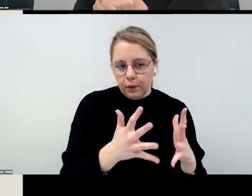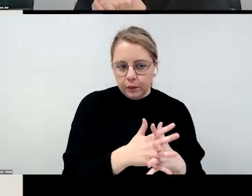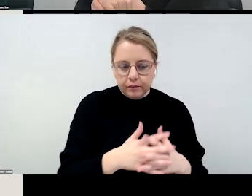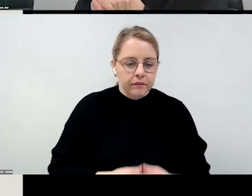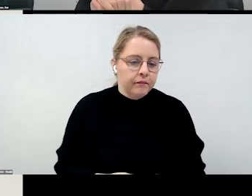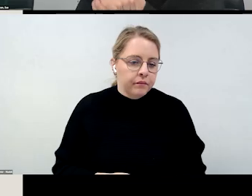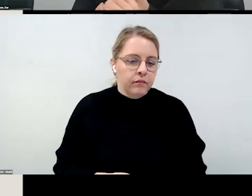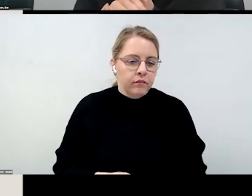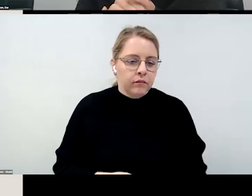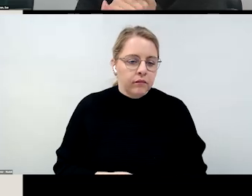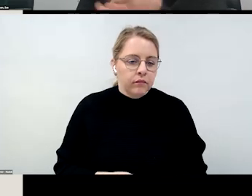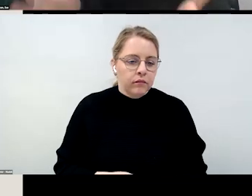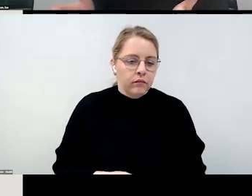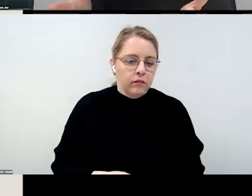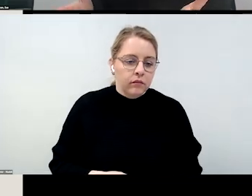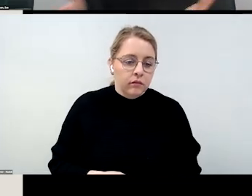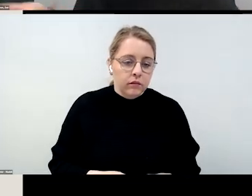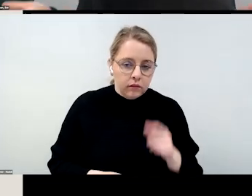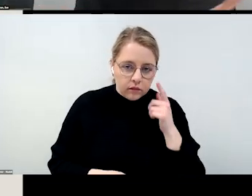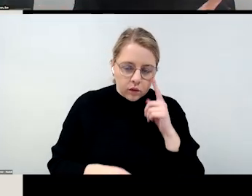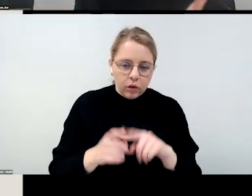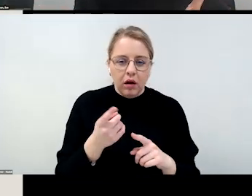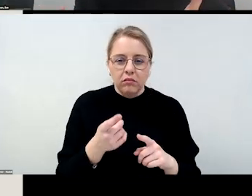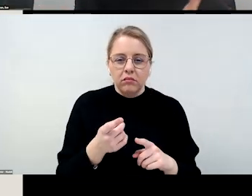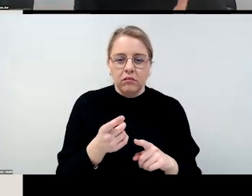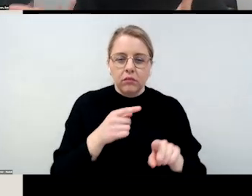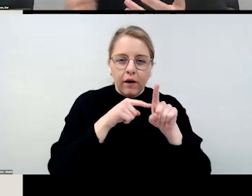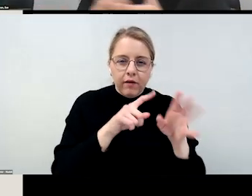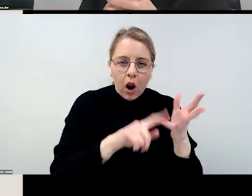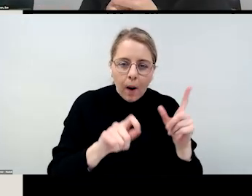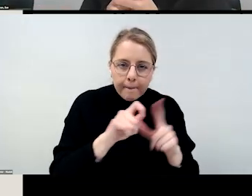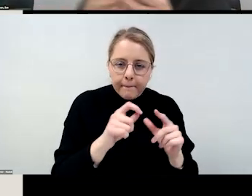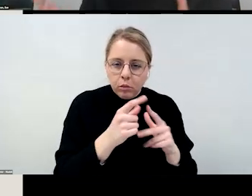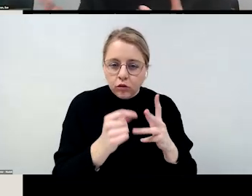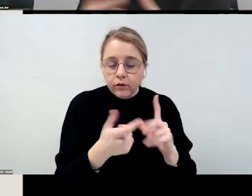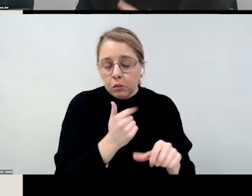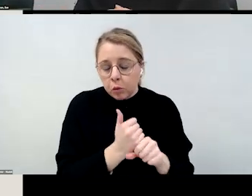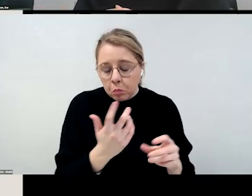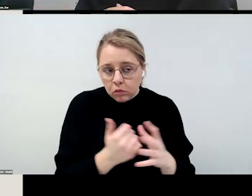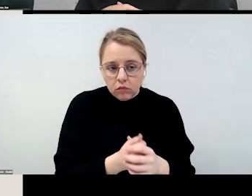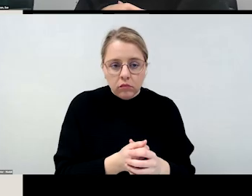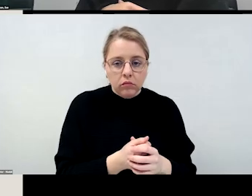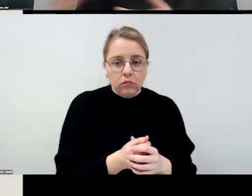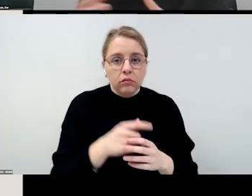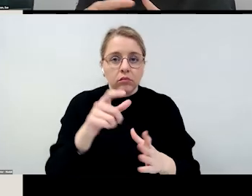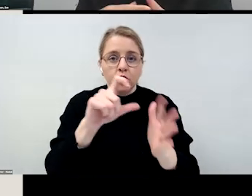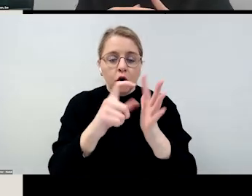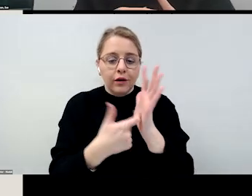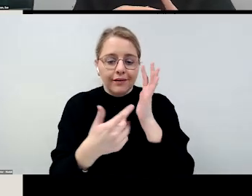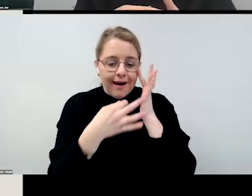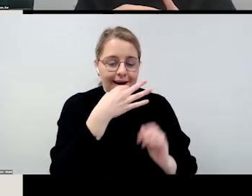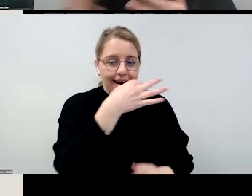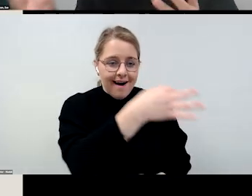communication. And things such as follow-up mechanisms can be really helpful. So for example, if you ask your patient to get a